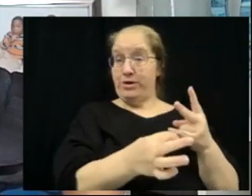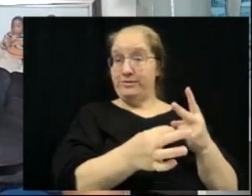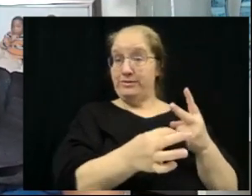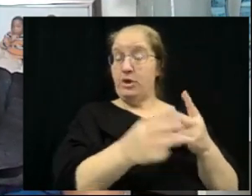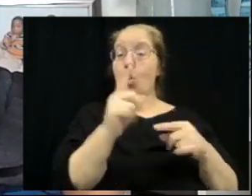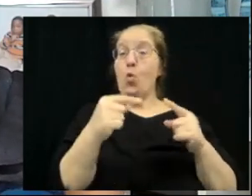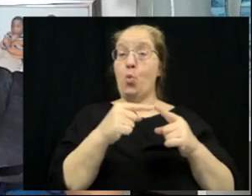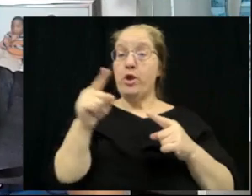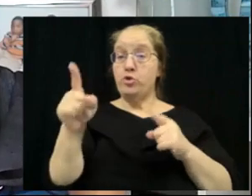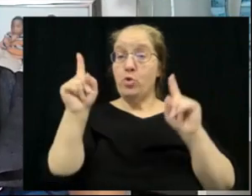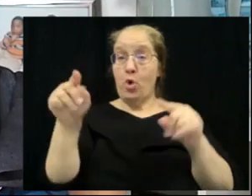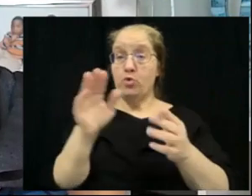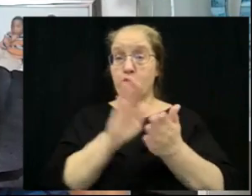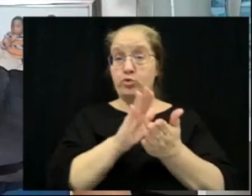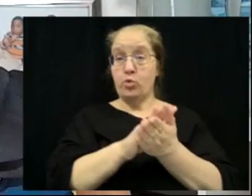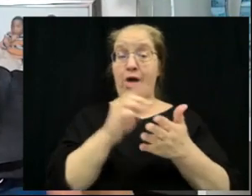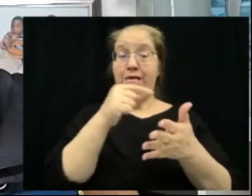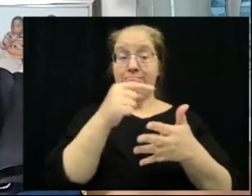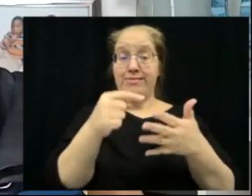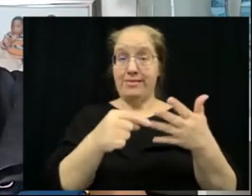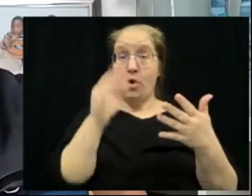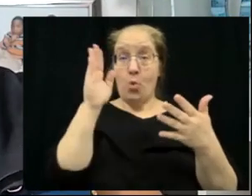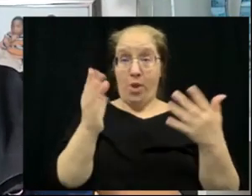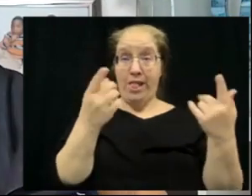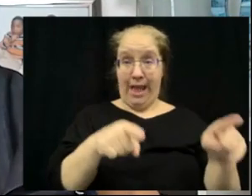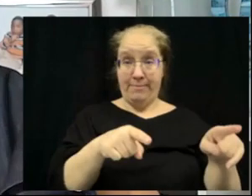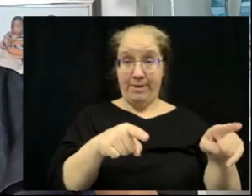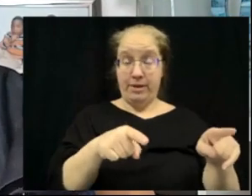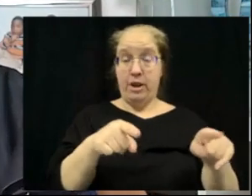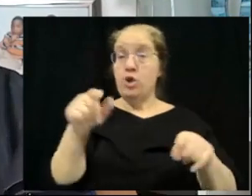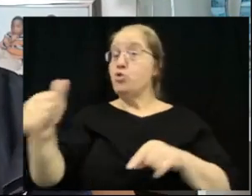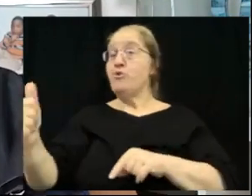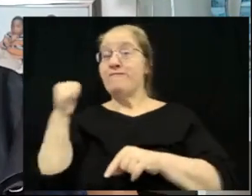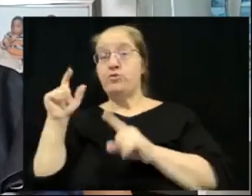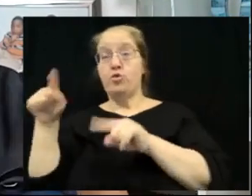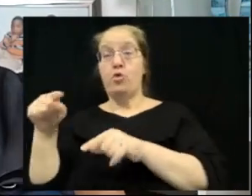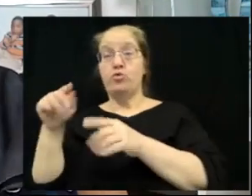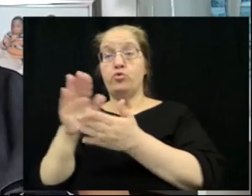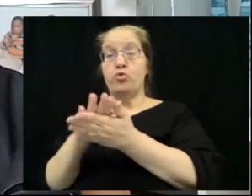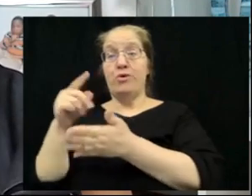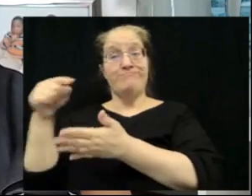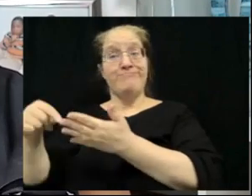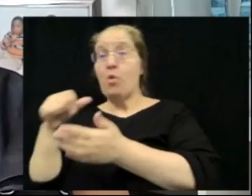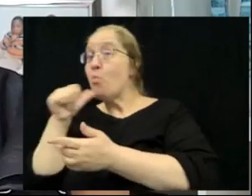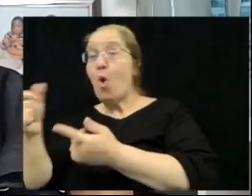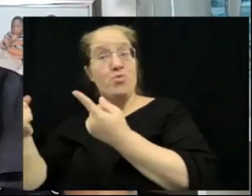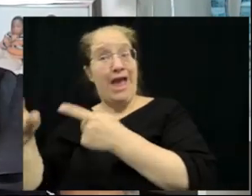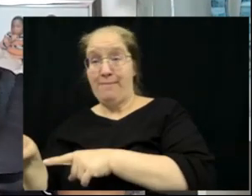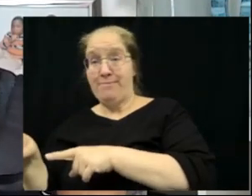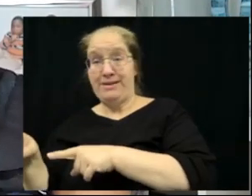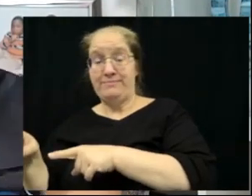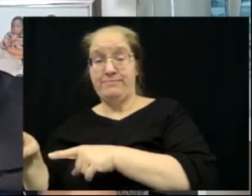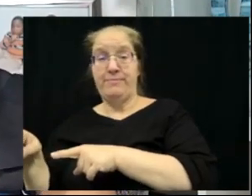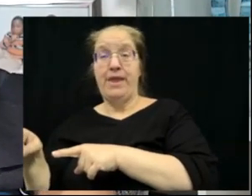When you go to school, this is happening. When you don't, this will happen. And you can say, and I really want you